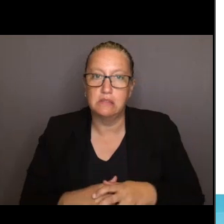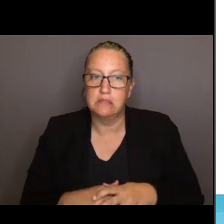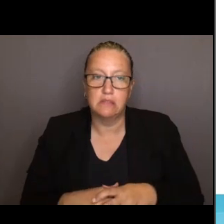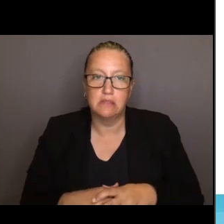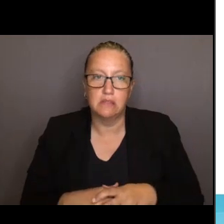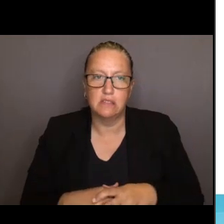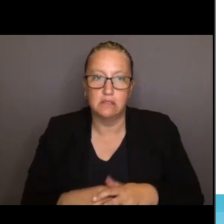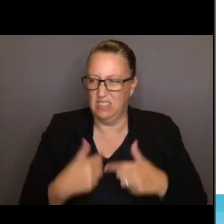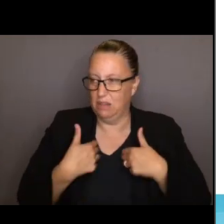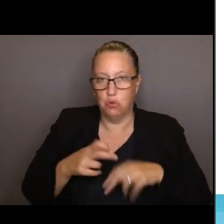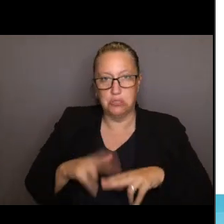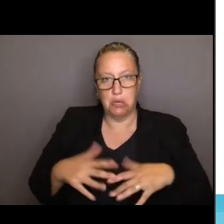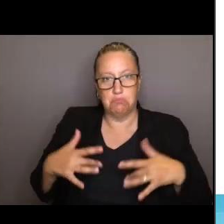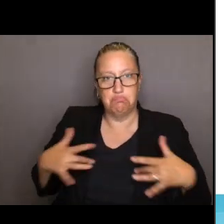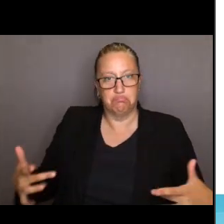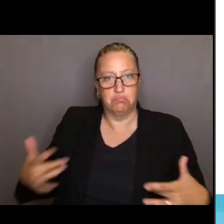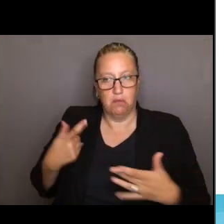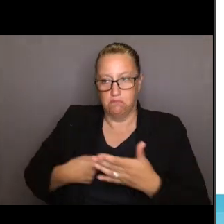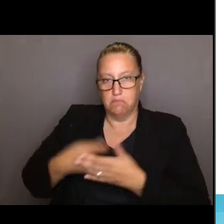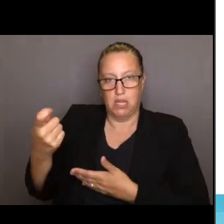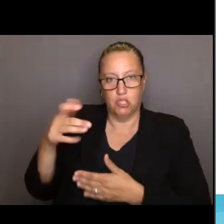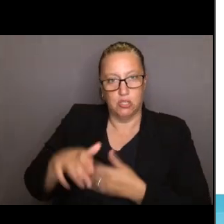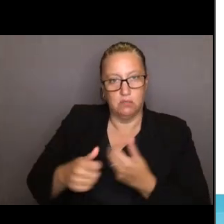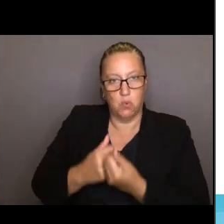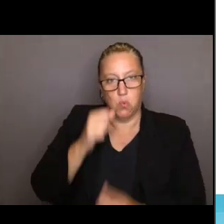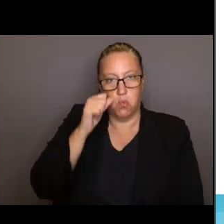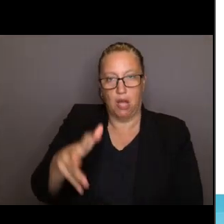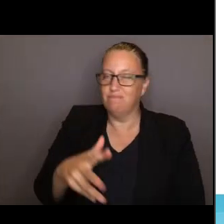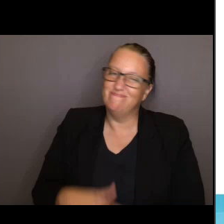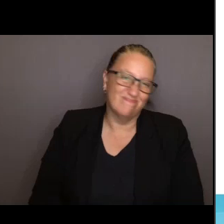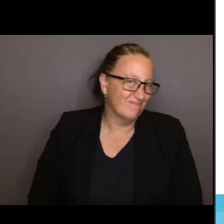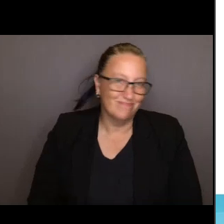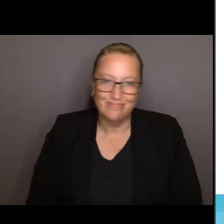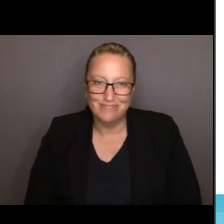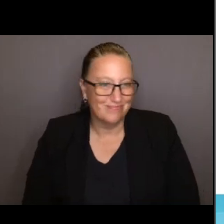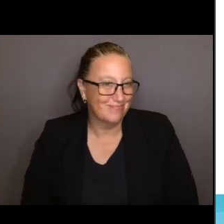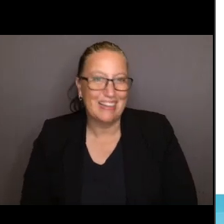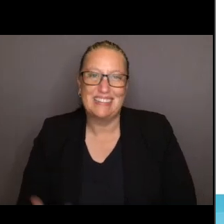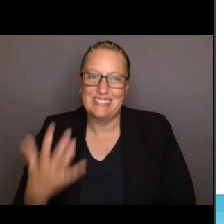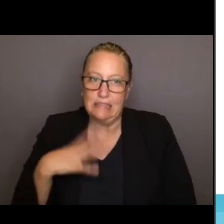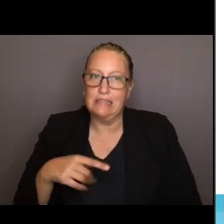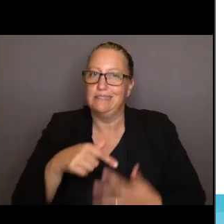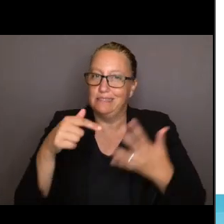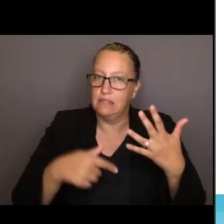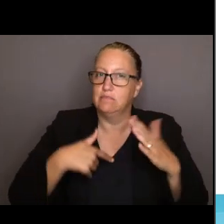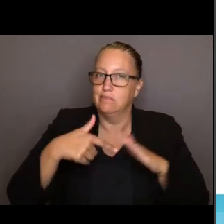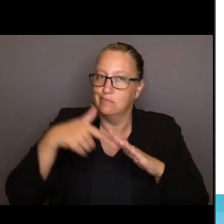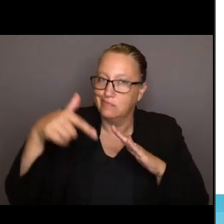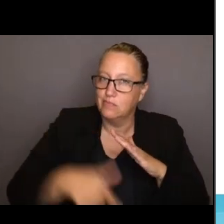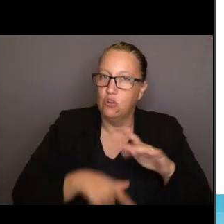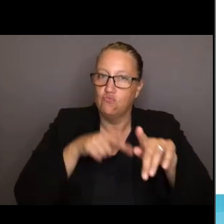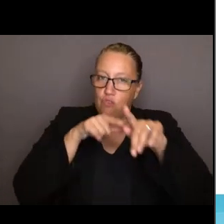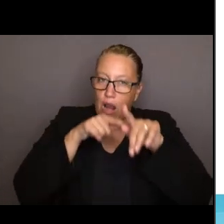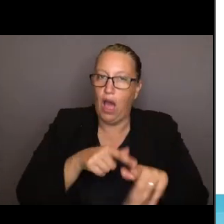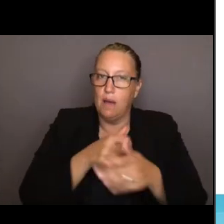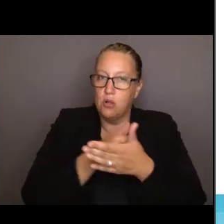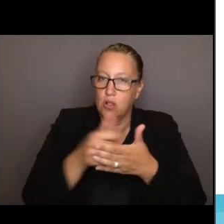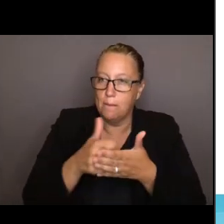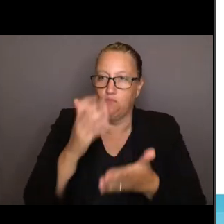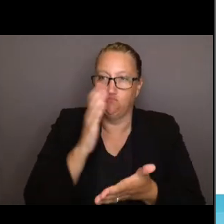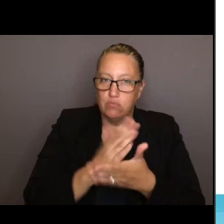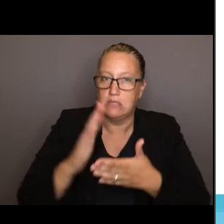I'm not dad, I'm not paying child support. It doesn't work like that. We need a more reliable, more legitimate